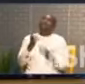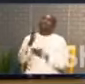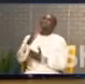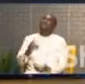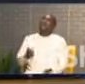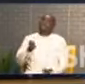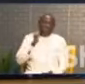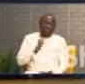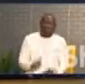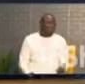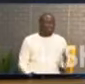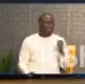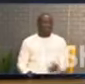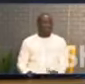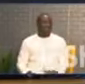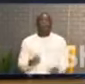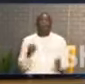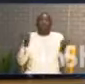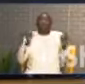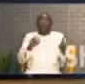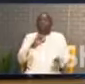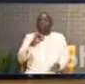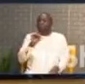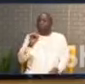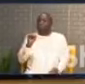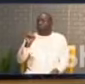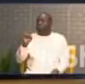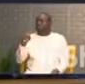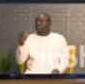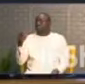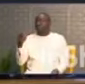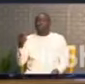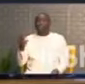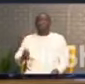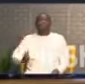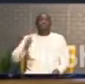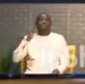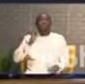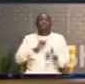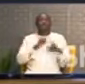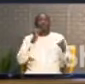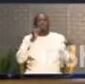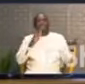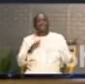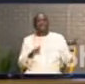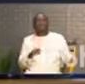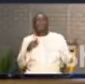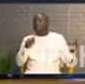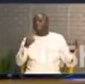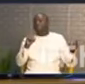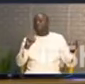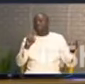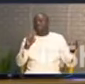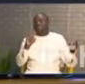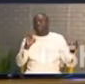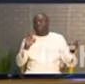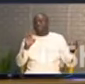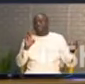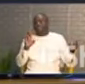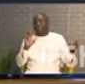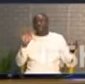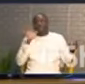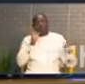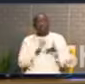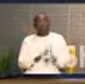refusing, when Joseph refused, what's the name of that woman? Potiphar's wife. You